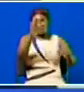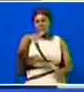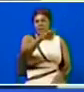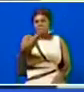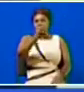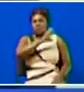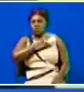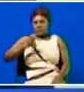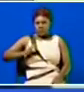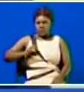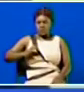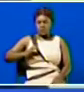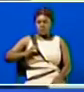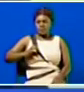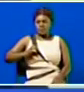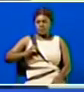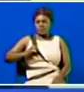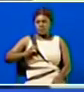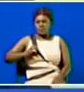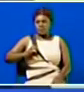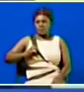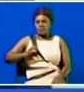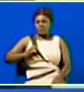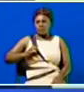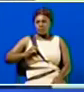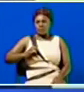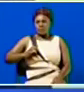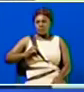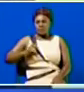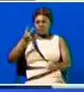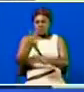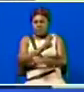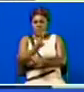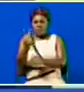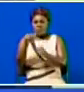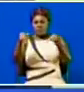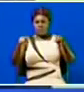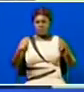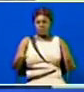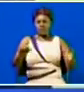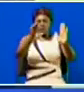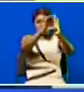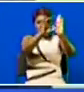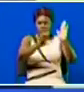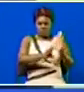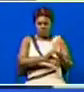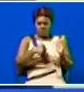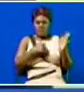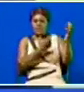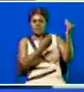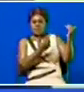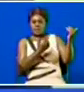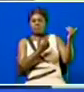Parliamentary Committee, the National Assembly Committee, for oversighting the implementation of the Constitution, I would expect